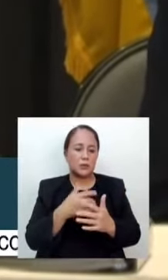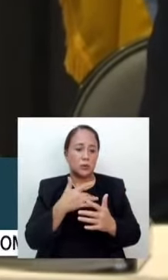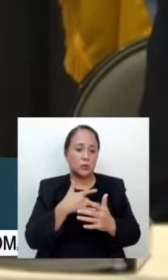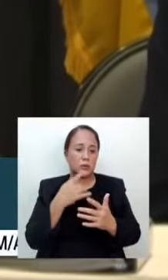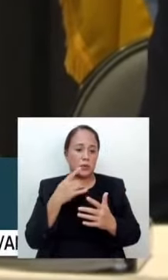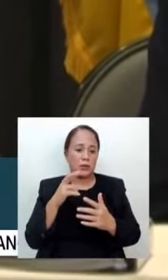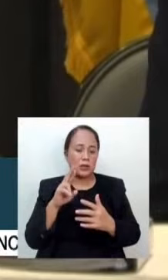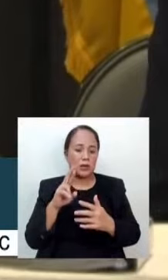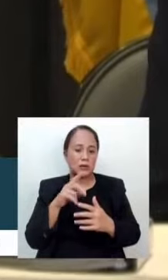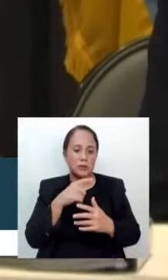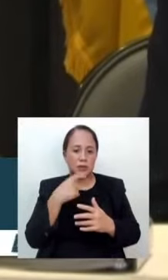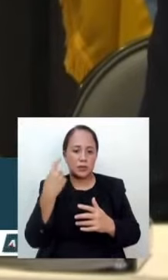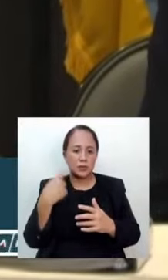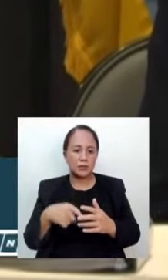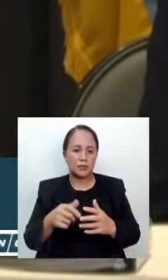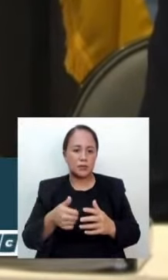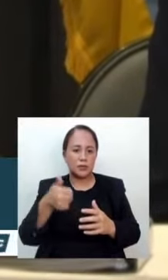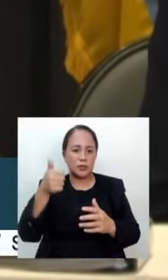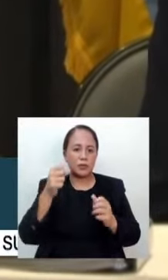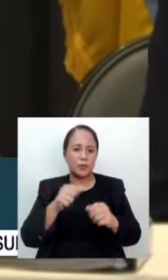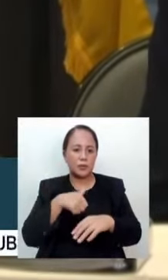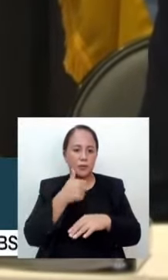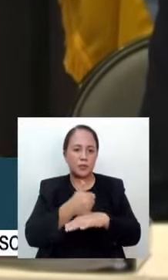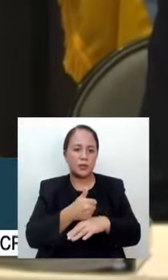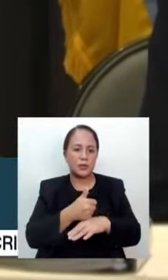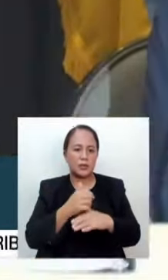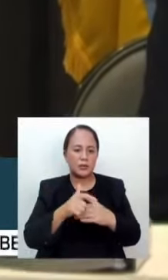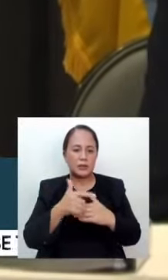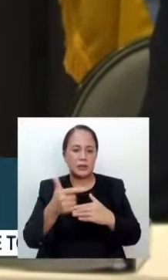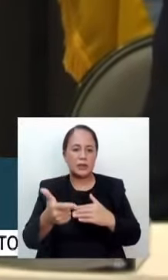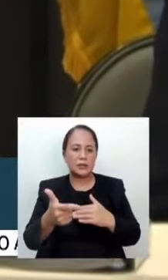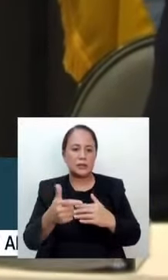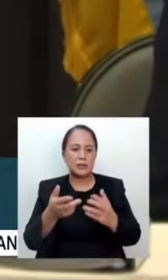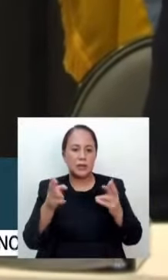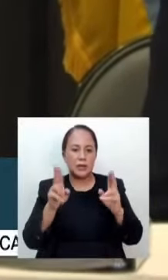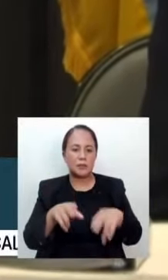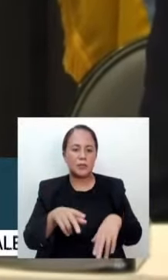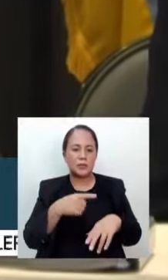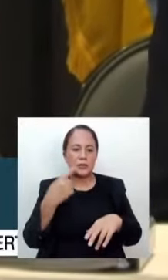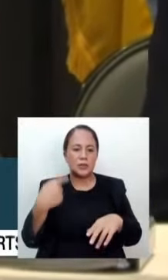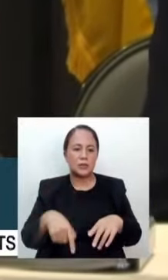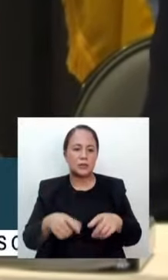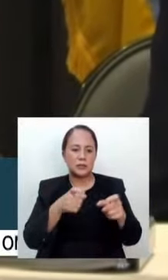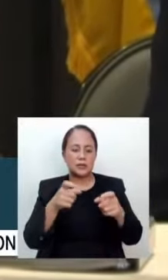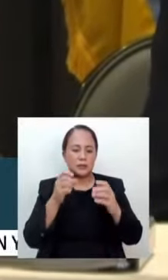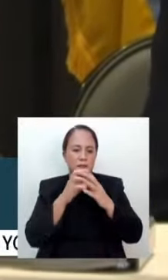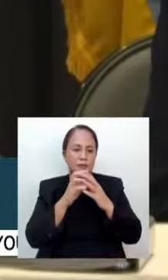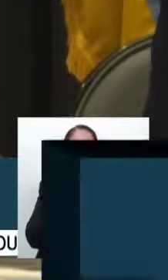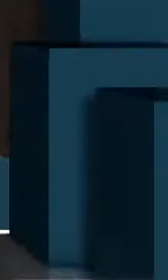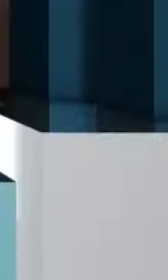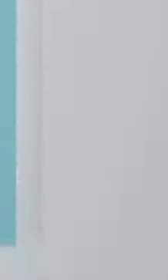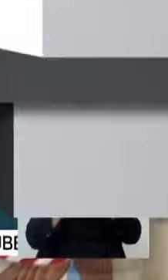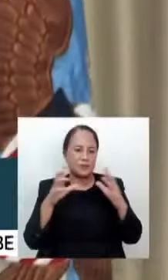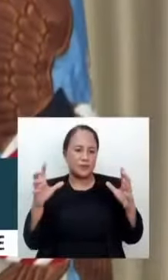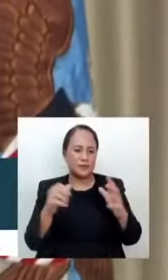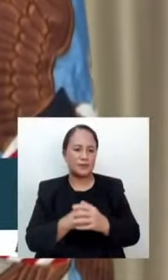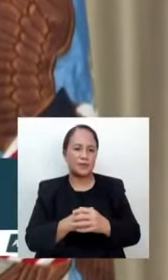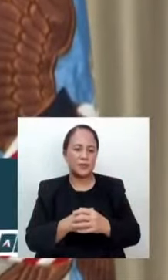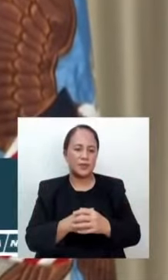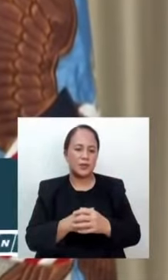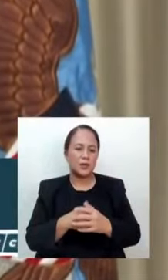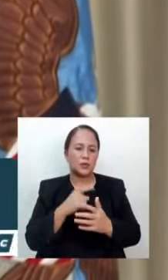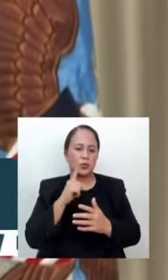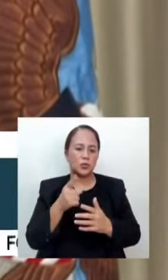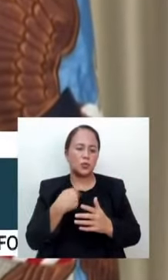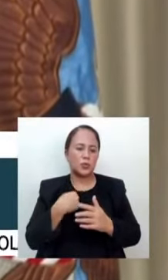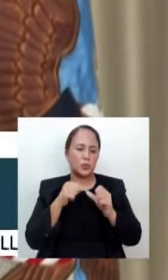Russian victory in Ukraine may set off a precedent and spur China's territorial ambitions. To ensure that we continue